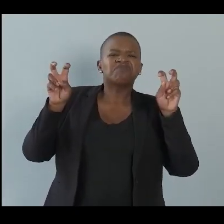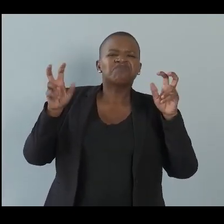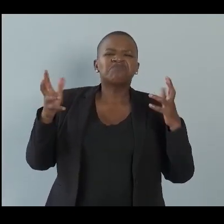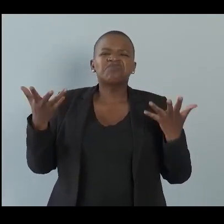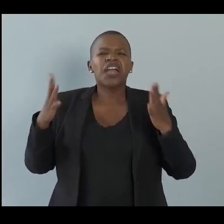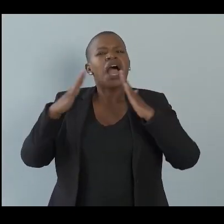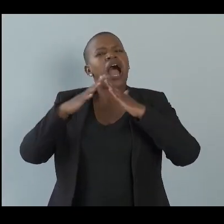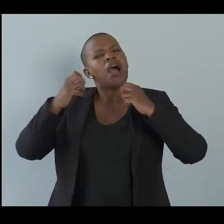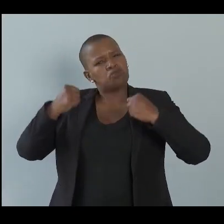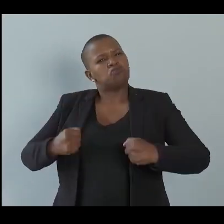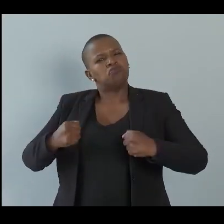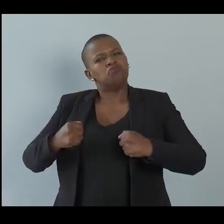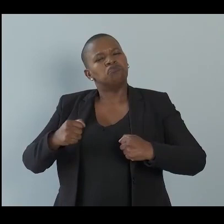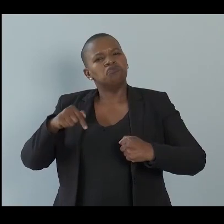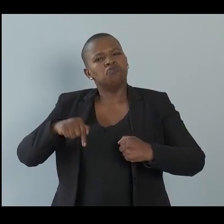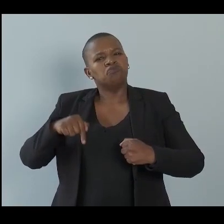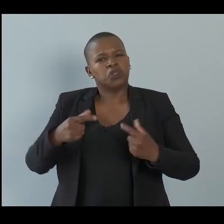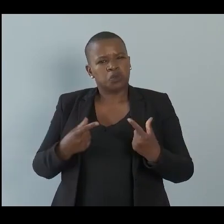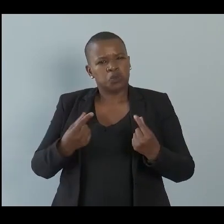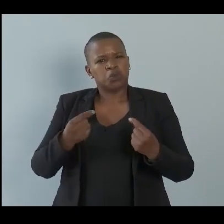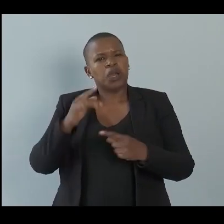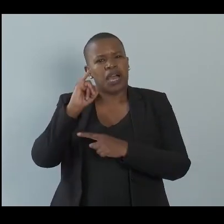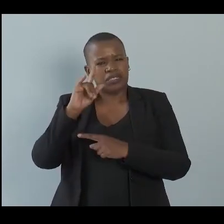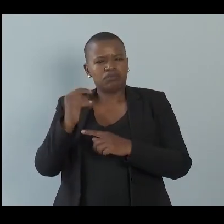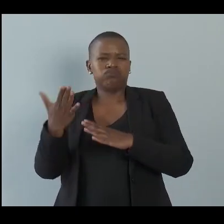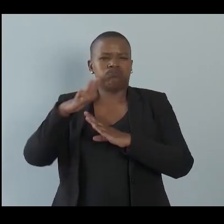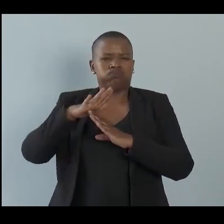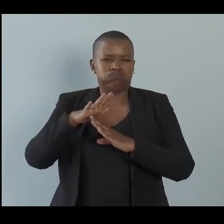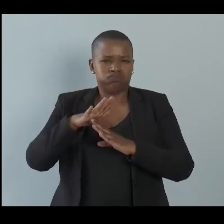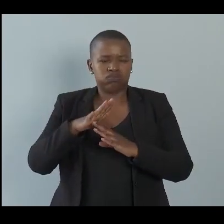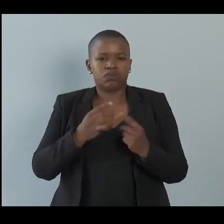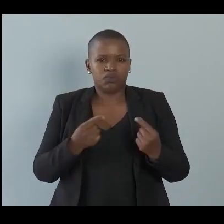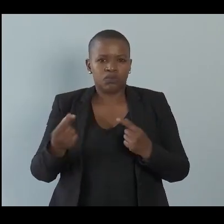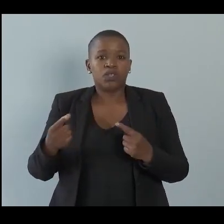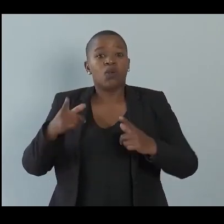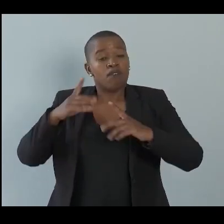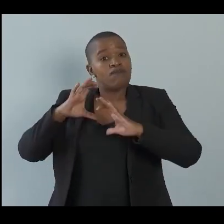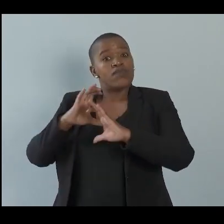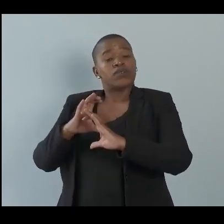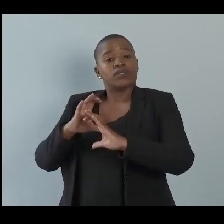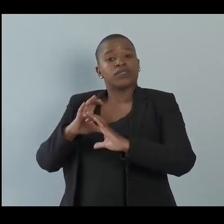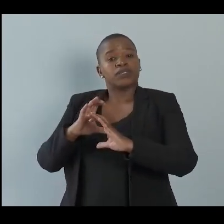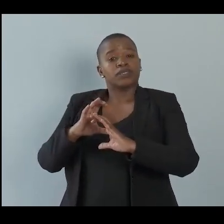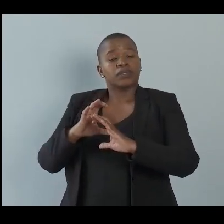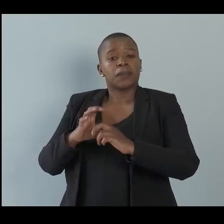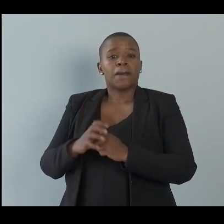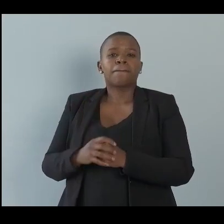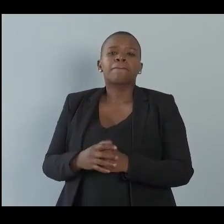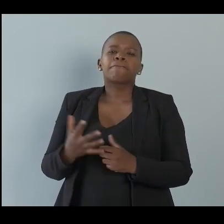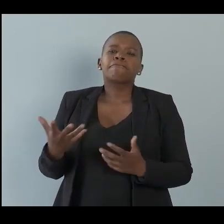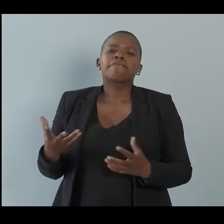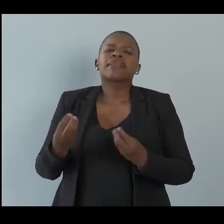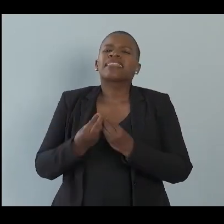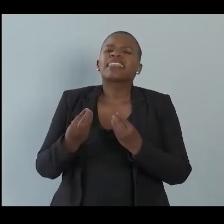firstly, as you saw in my slide, it really simplifies our operating model. I'm a big believer in focus, basics, and simplicity. What it'll help us do is serve